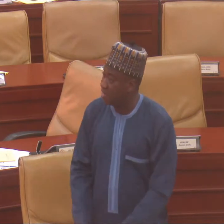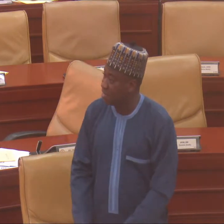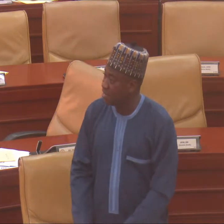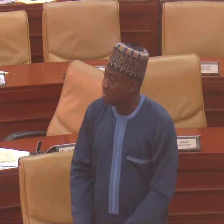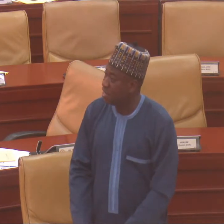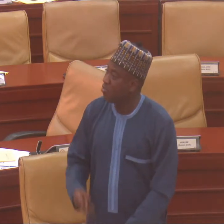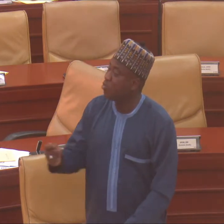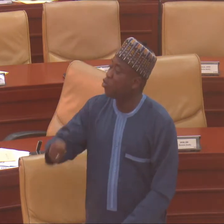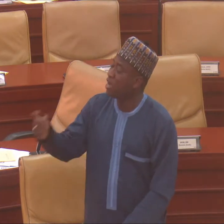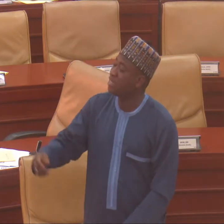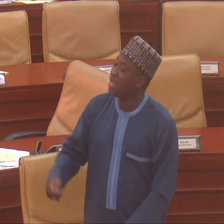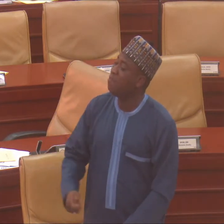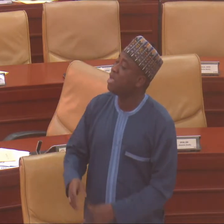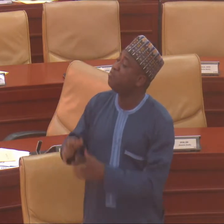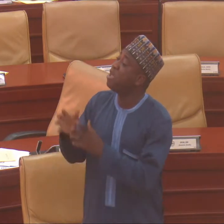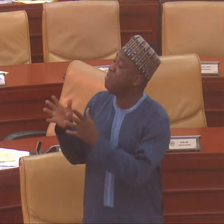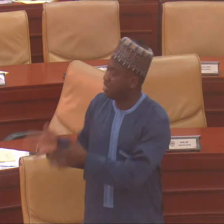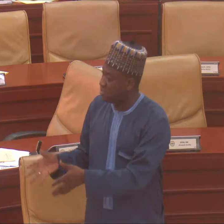6.1.